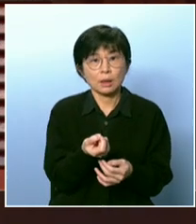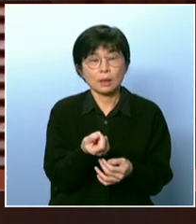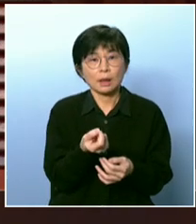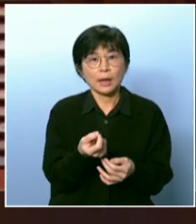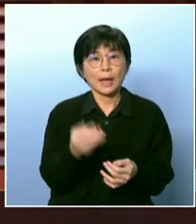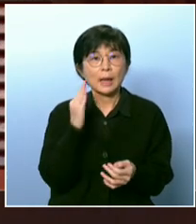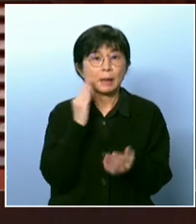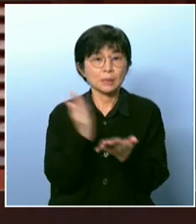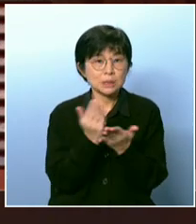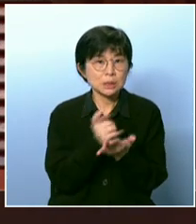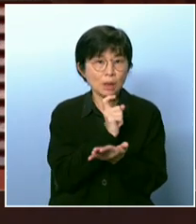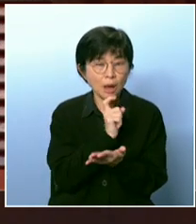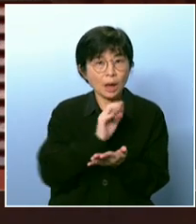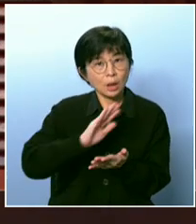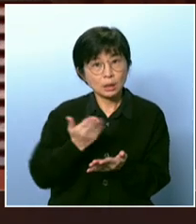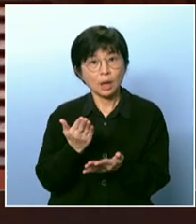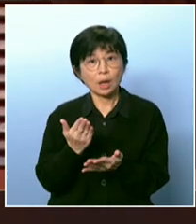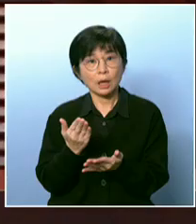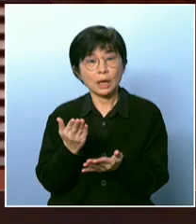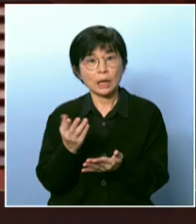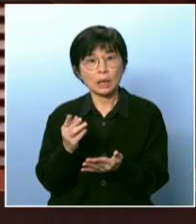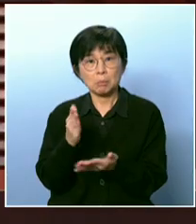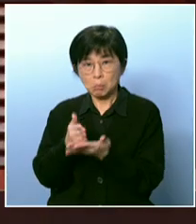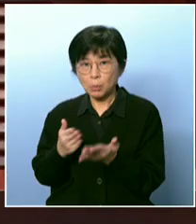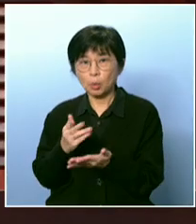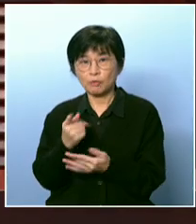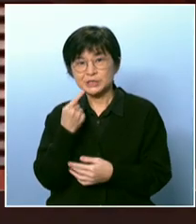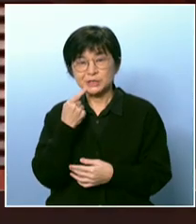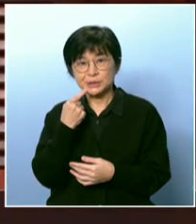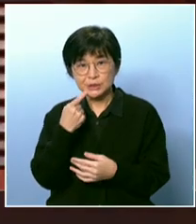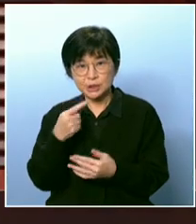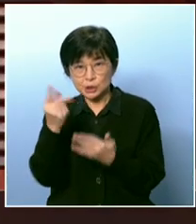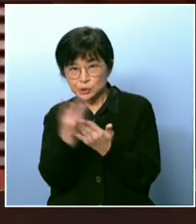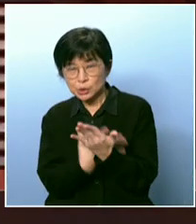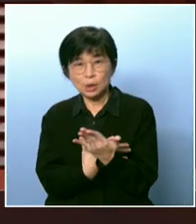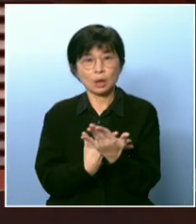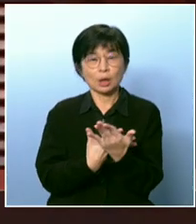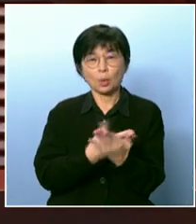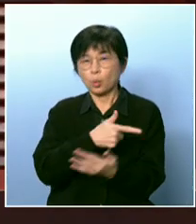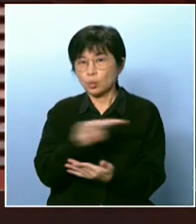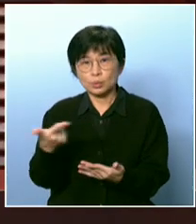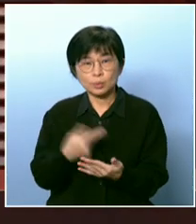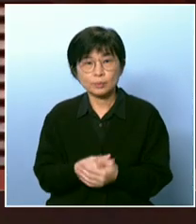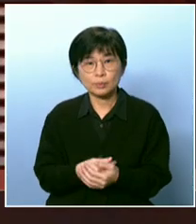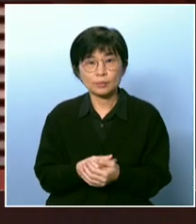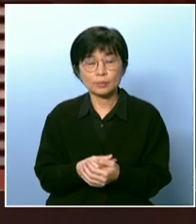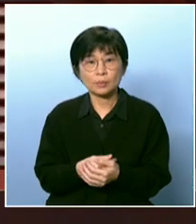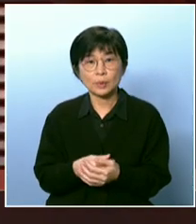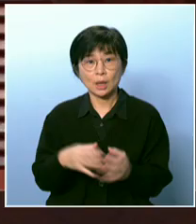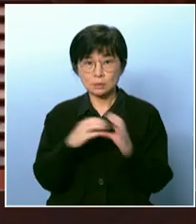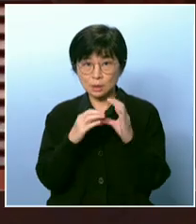Second, I also note that some operators, when they recruit mentors, they have